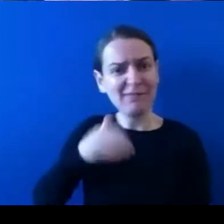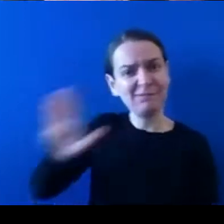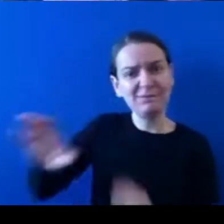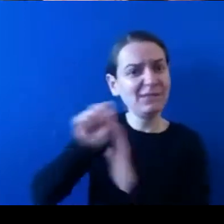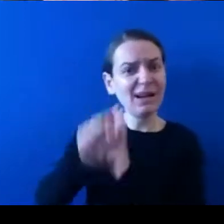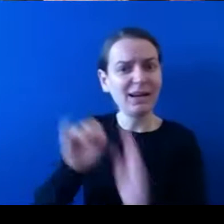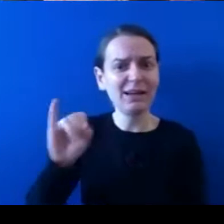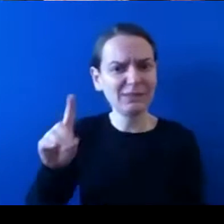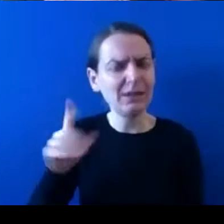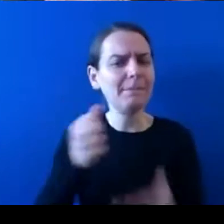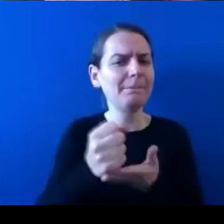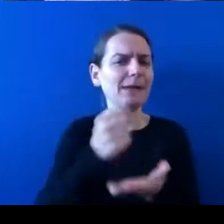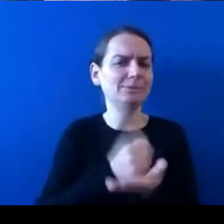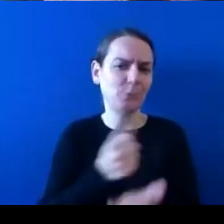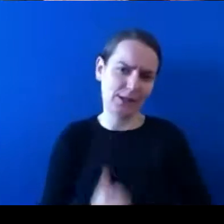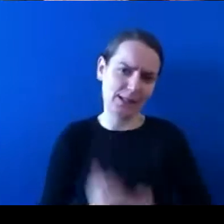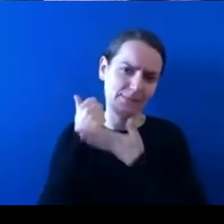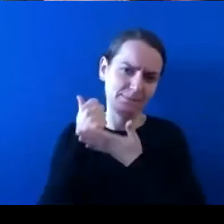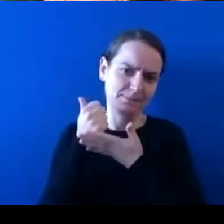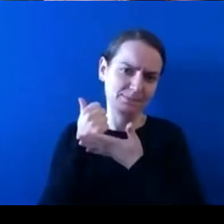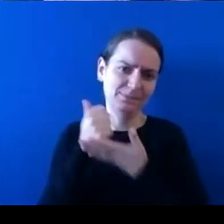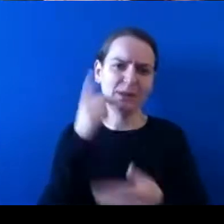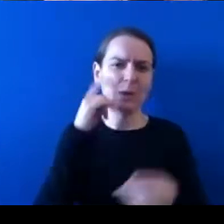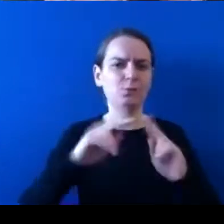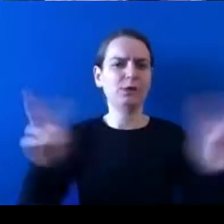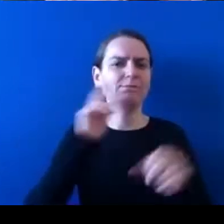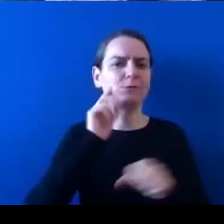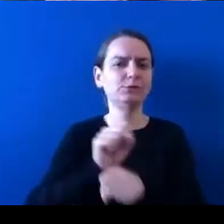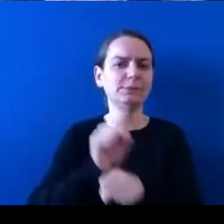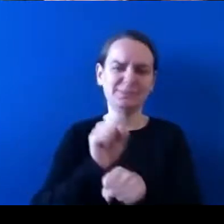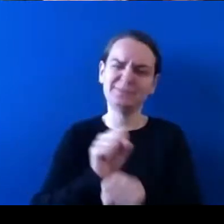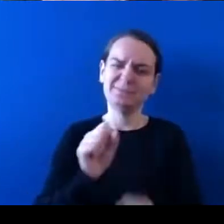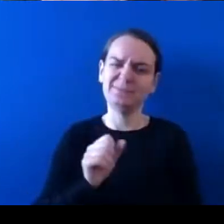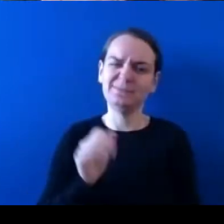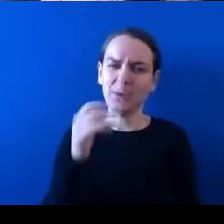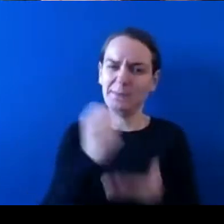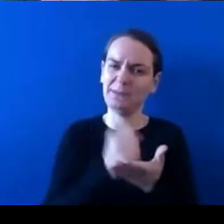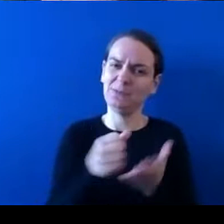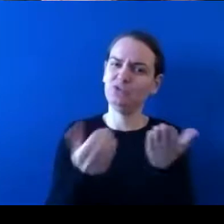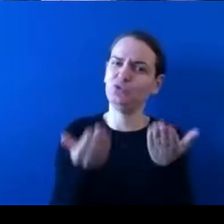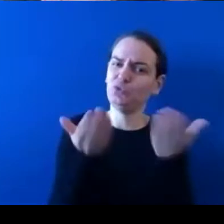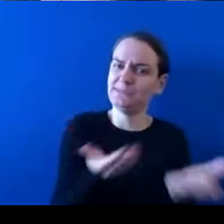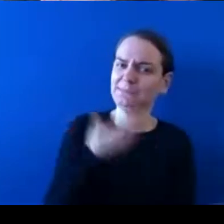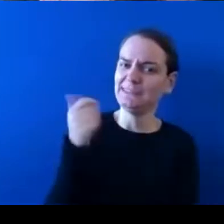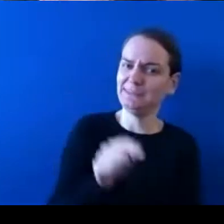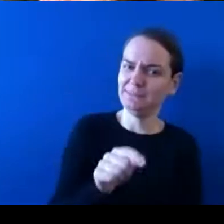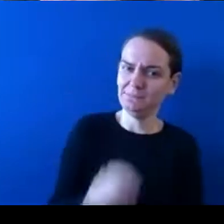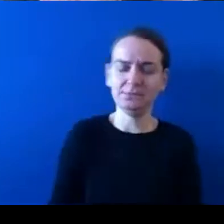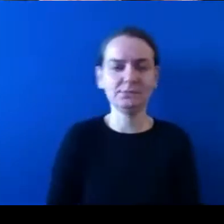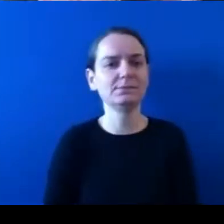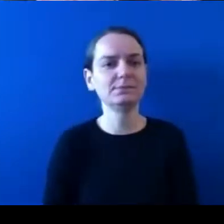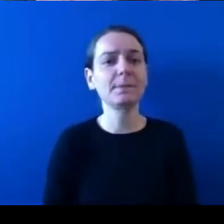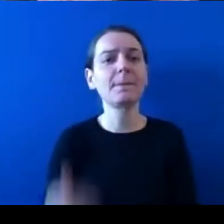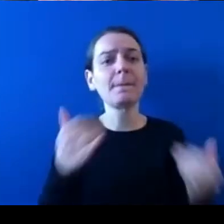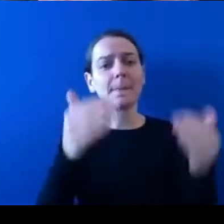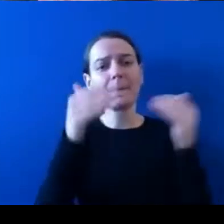first person that most people meet in a college setting are legally blind. And they're going to be very confused about your